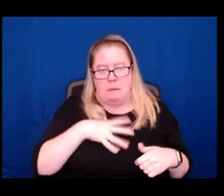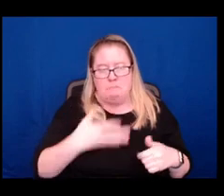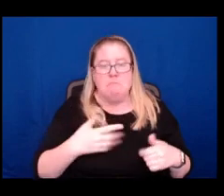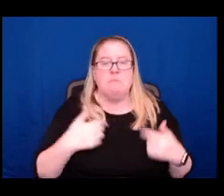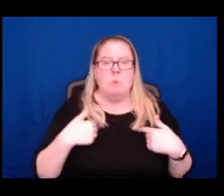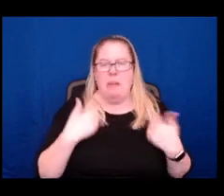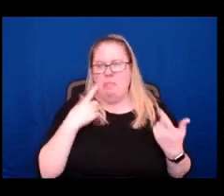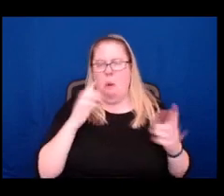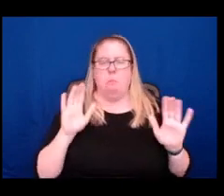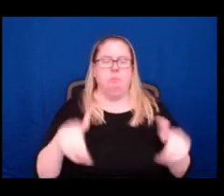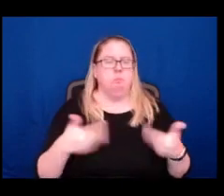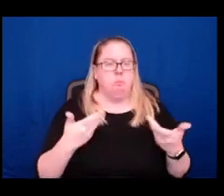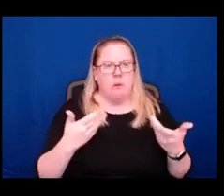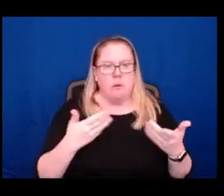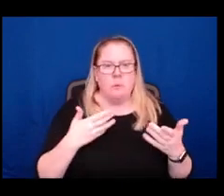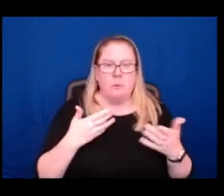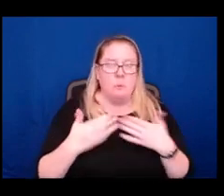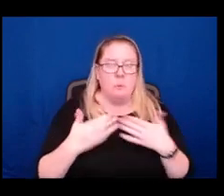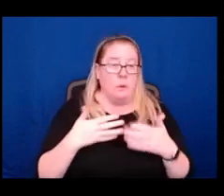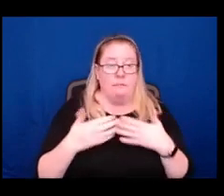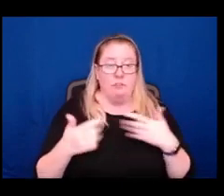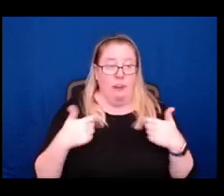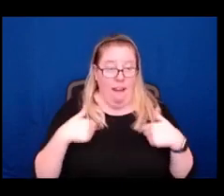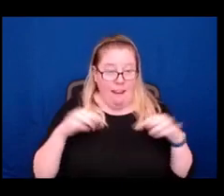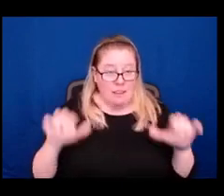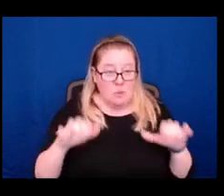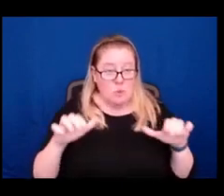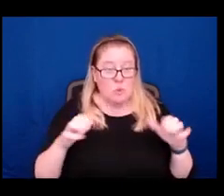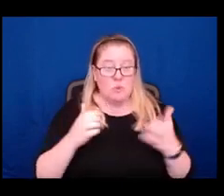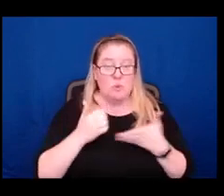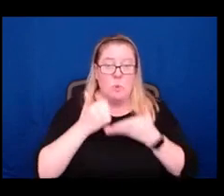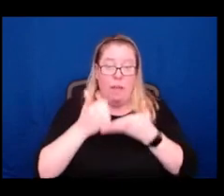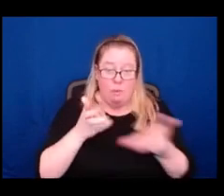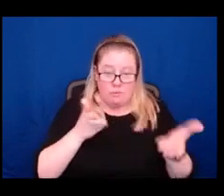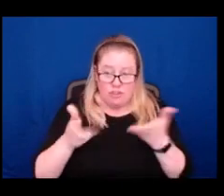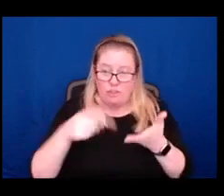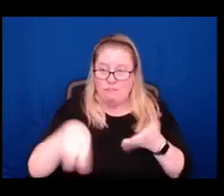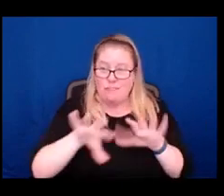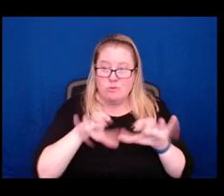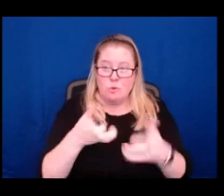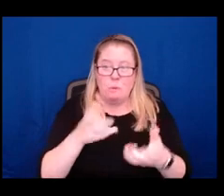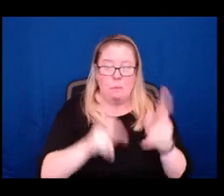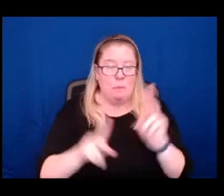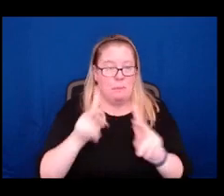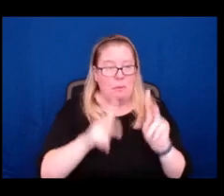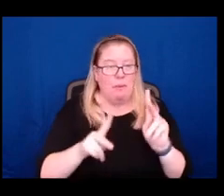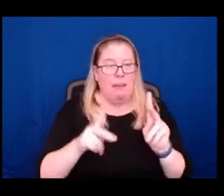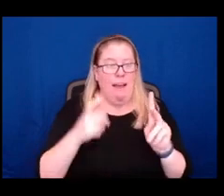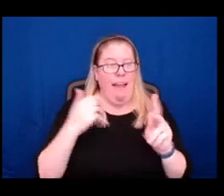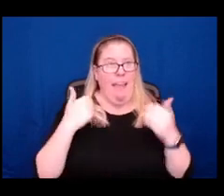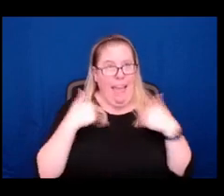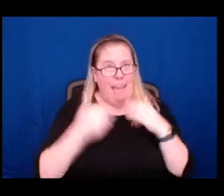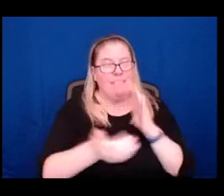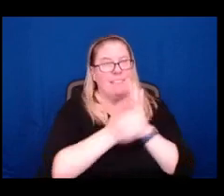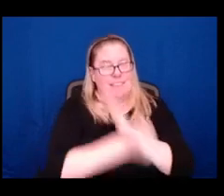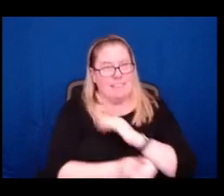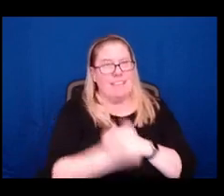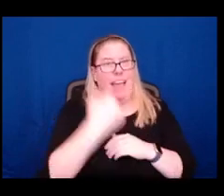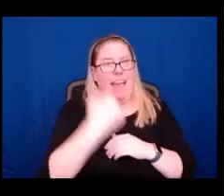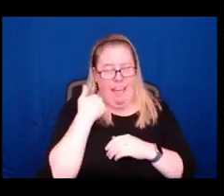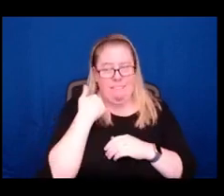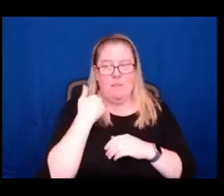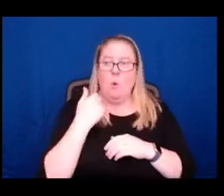you know what, whatever it is that I can do to serve this population, I think that I have this skill set, or I can go and get the